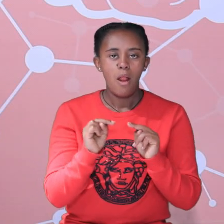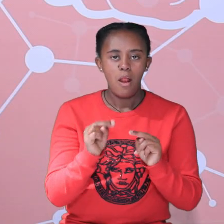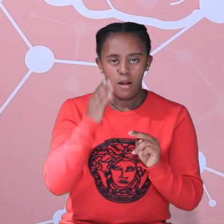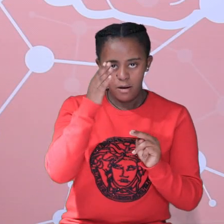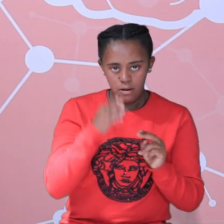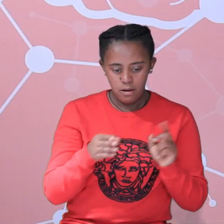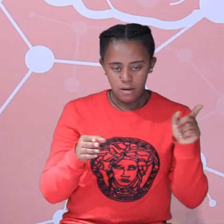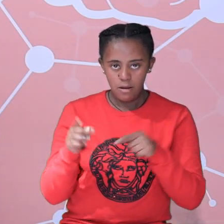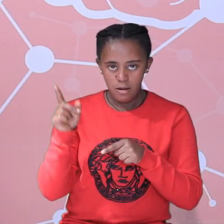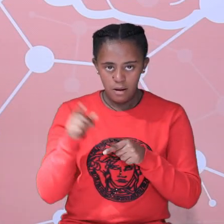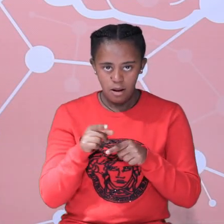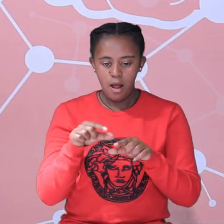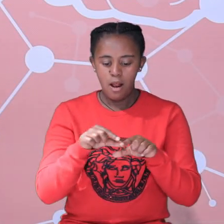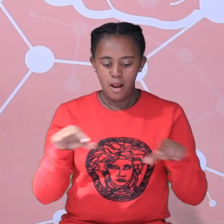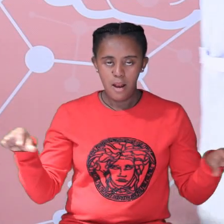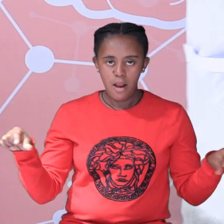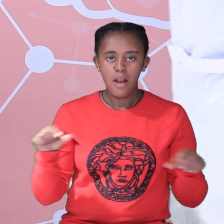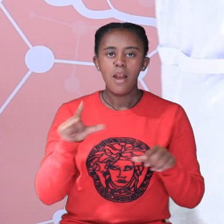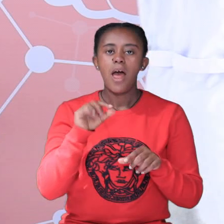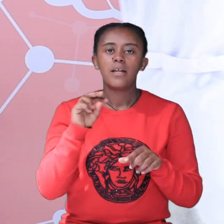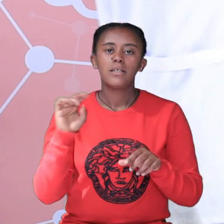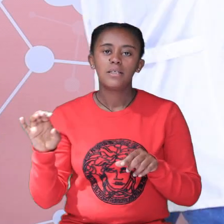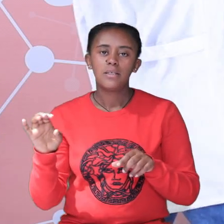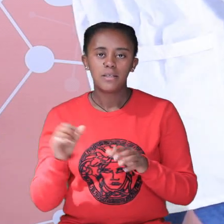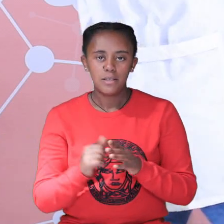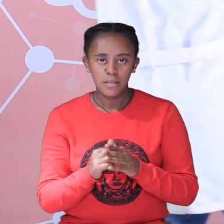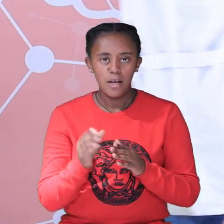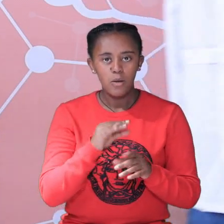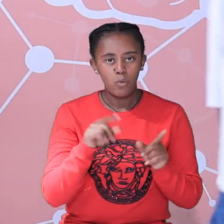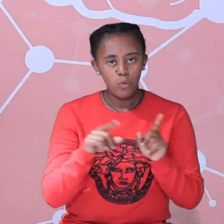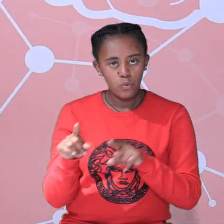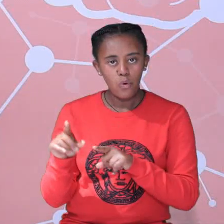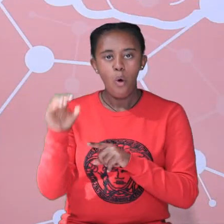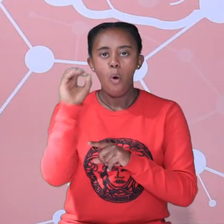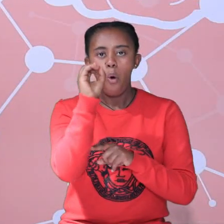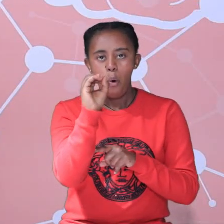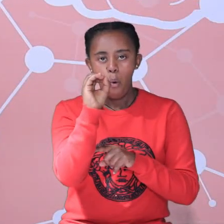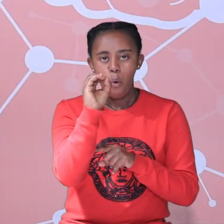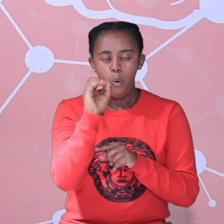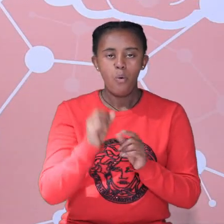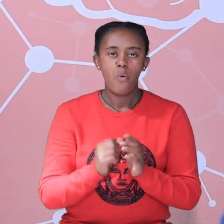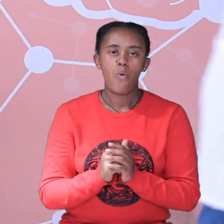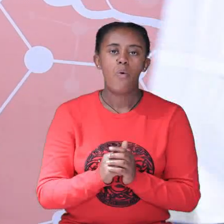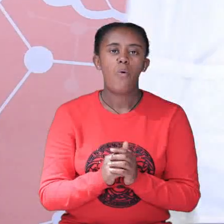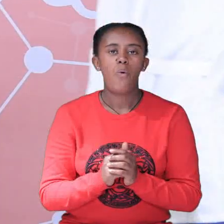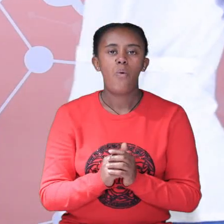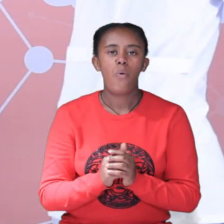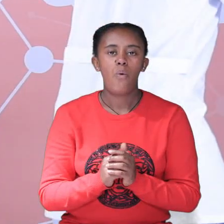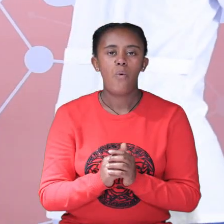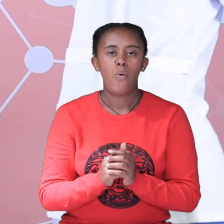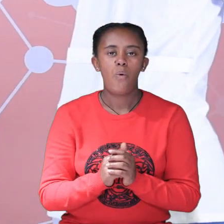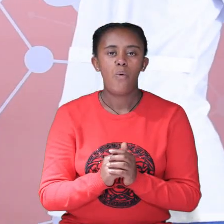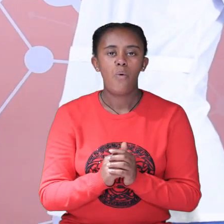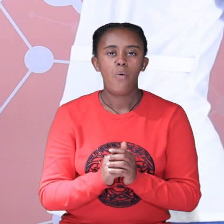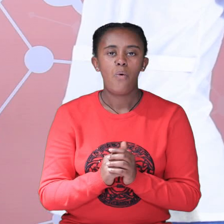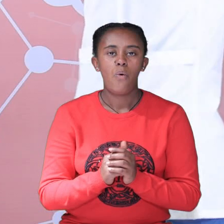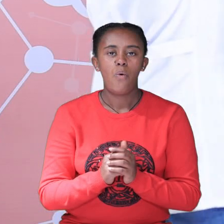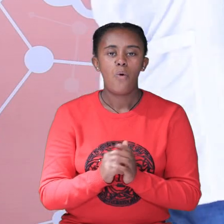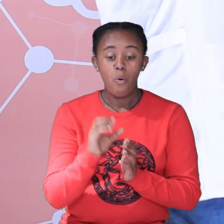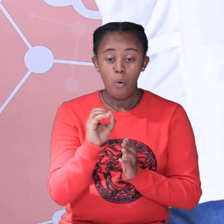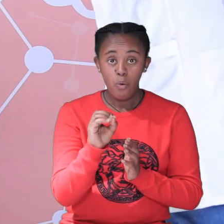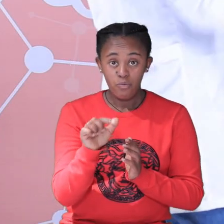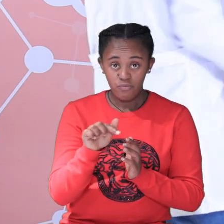Is called normal. this is an imaginary line.